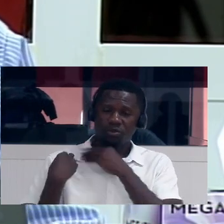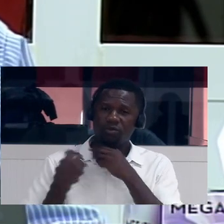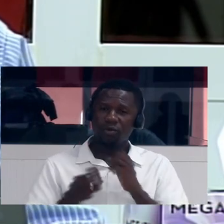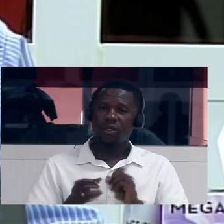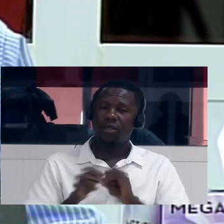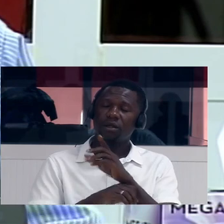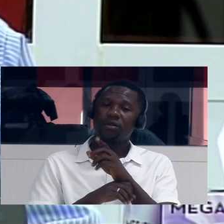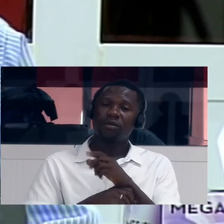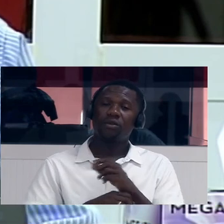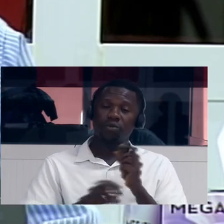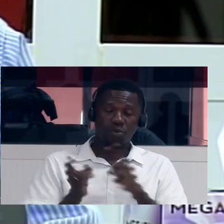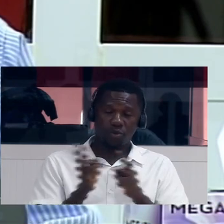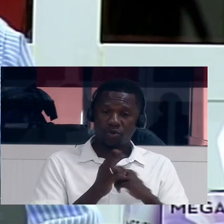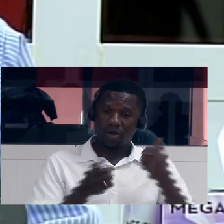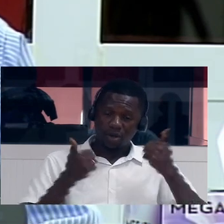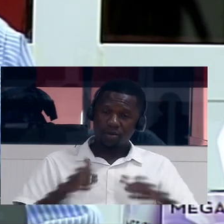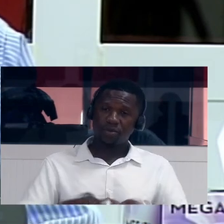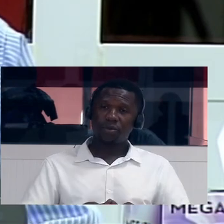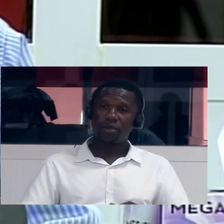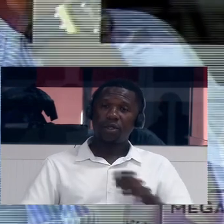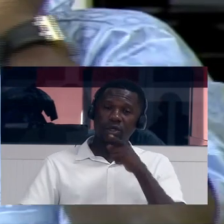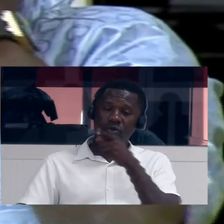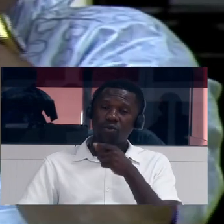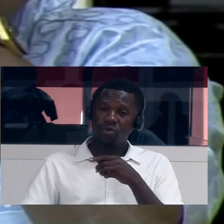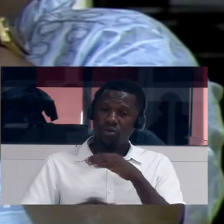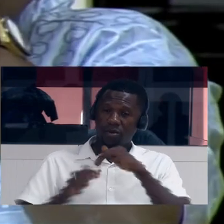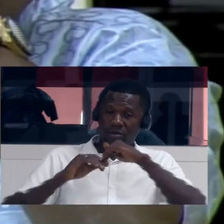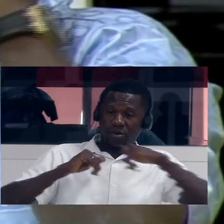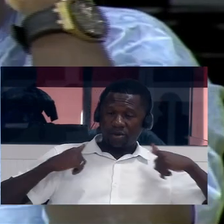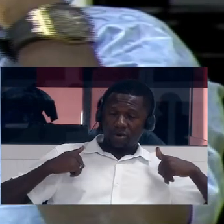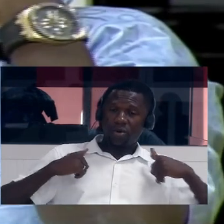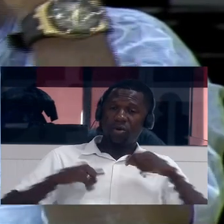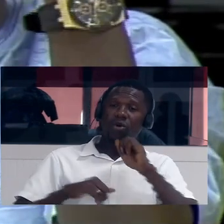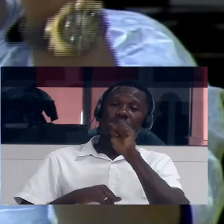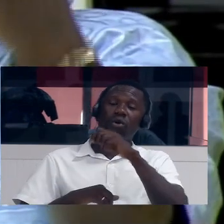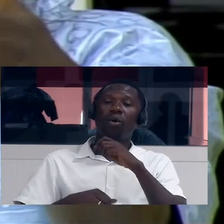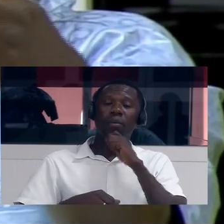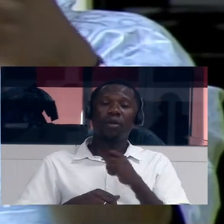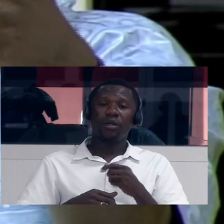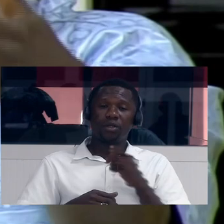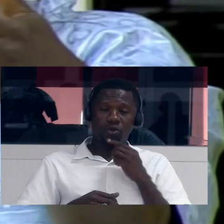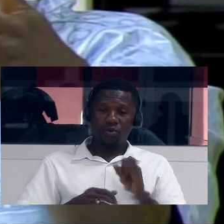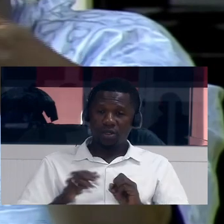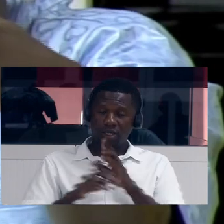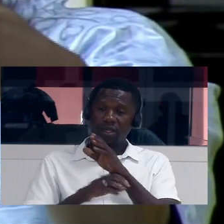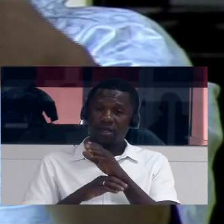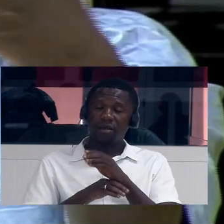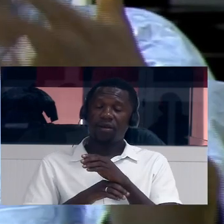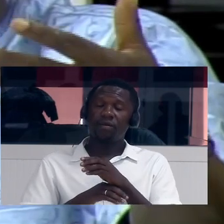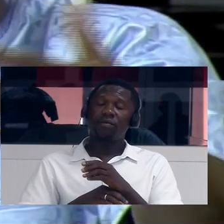place. Did you withdraw your men? Withdraw men from where? Did you give instructions?